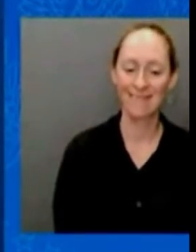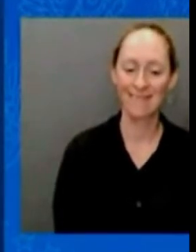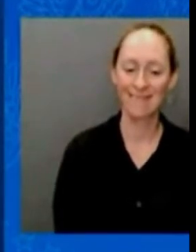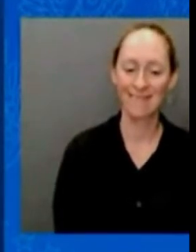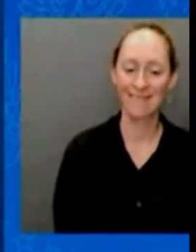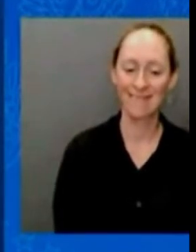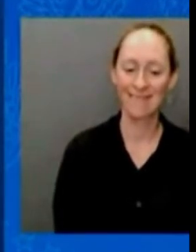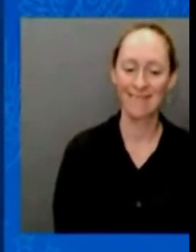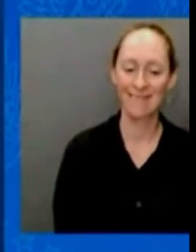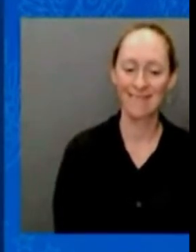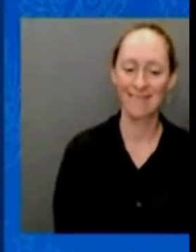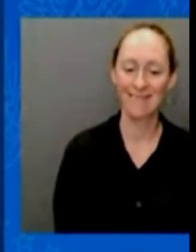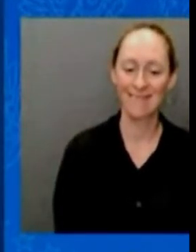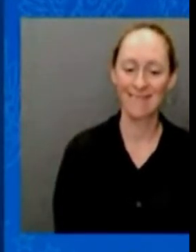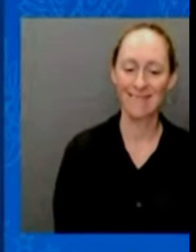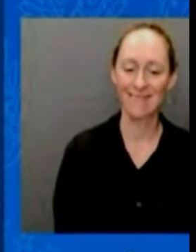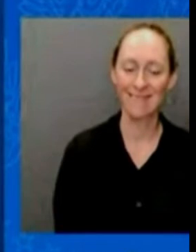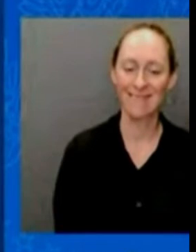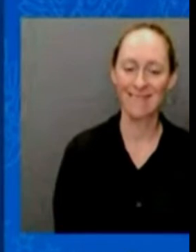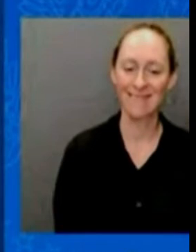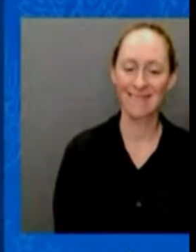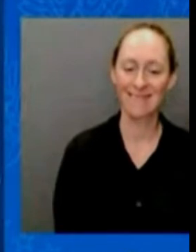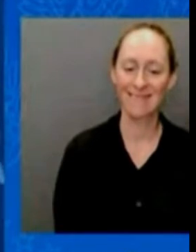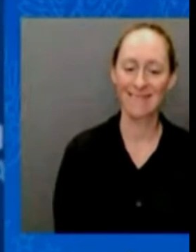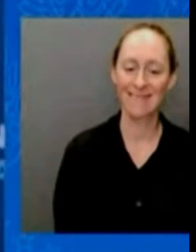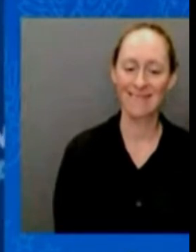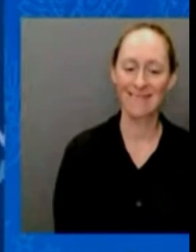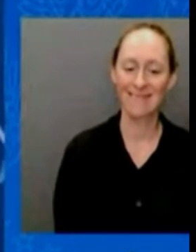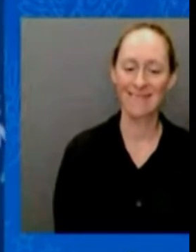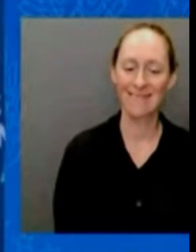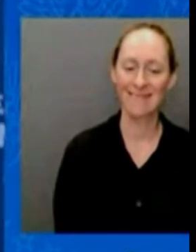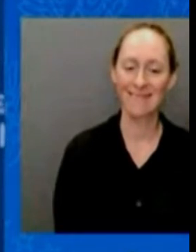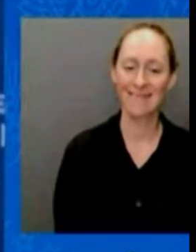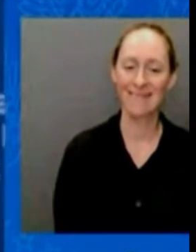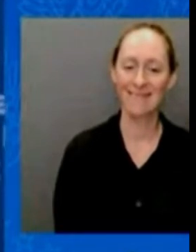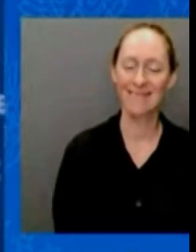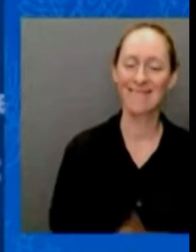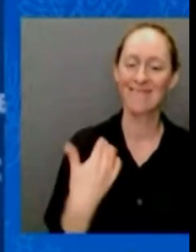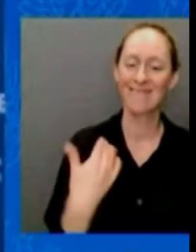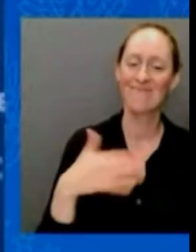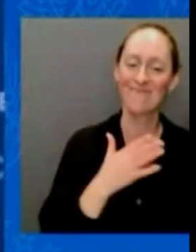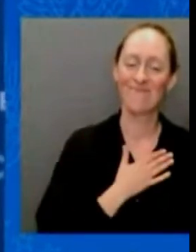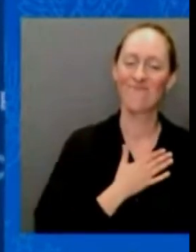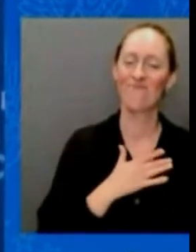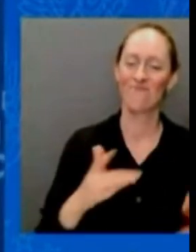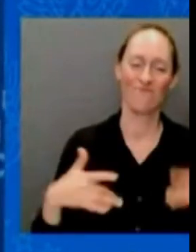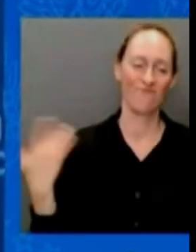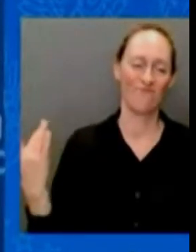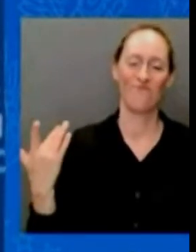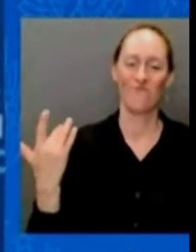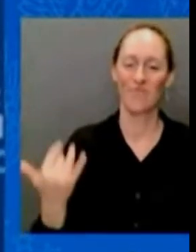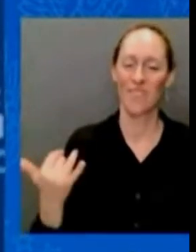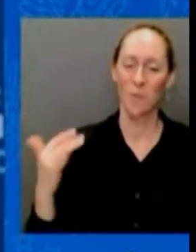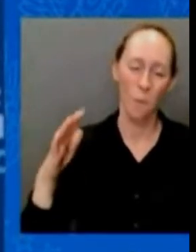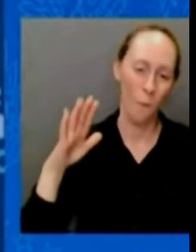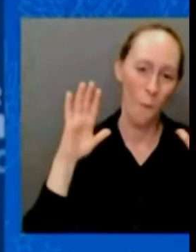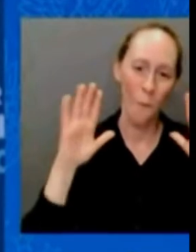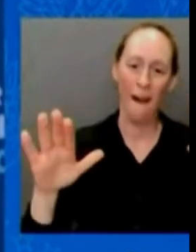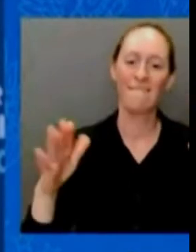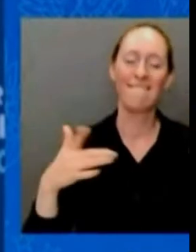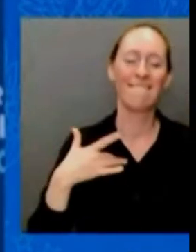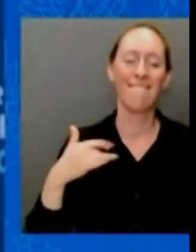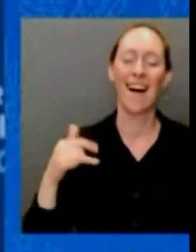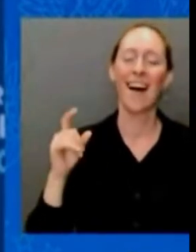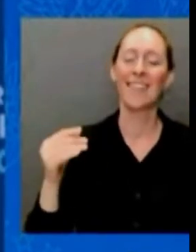this is an extraordinary day for celebration. I can't tell you how important this is for the state and the country. And it starts with a